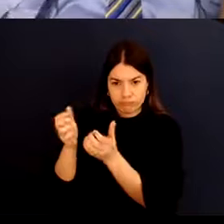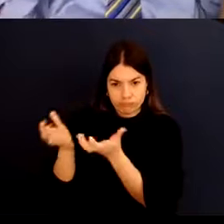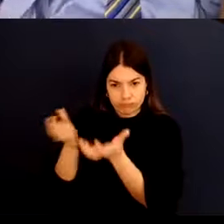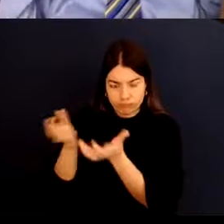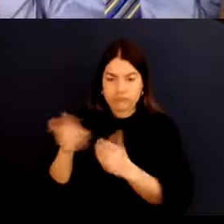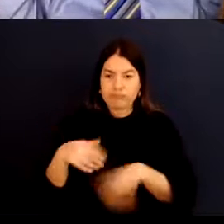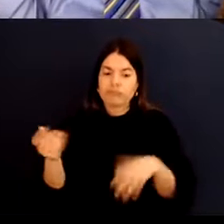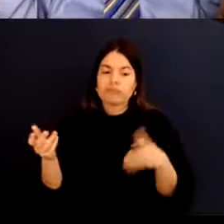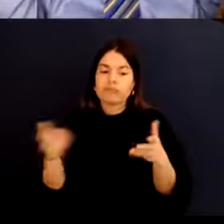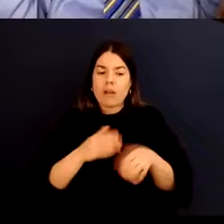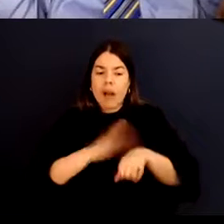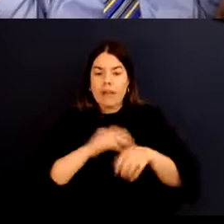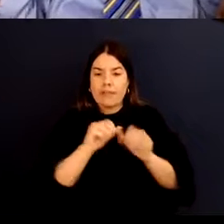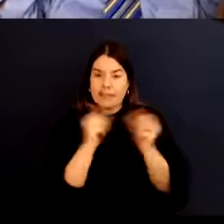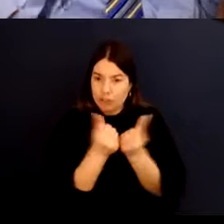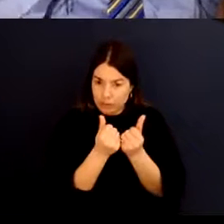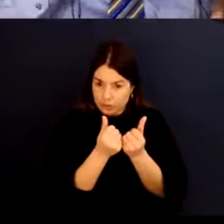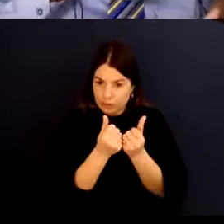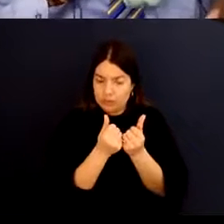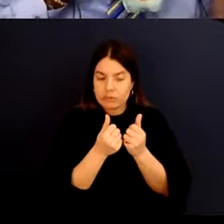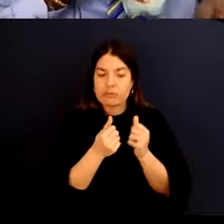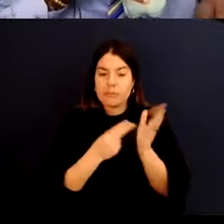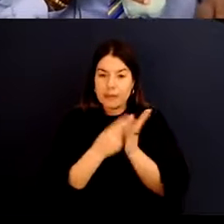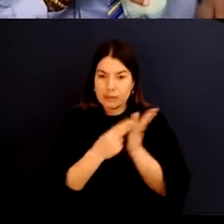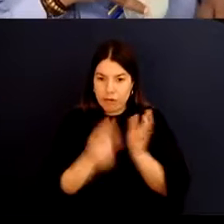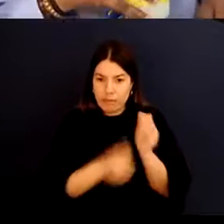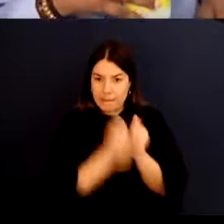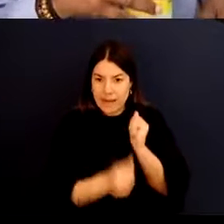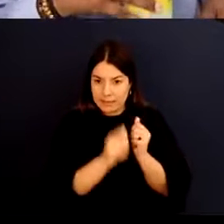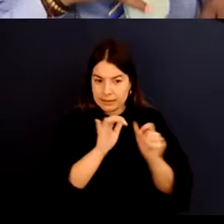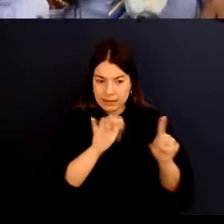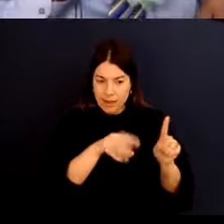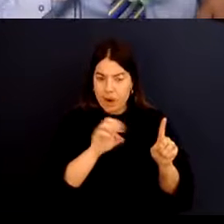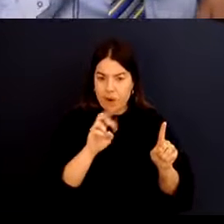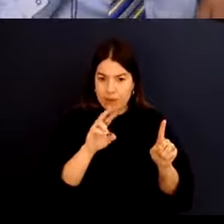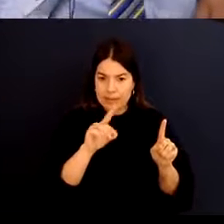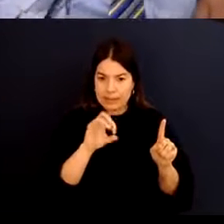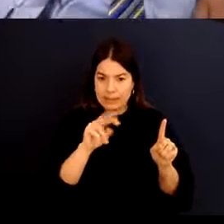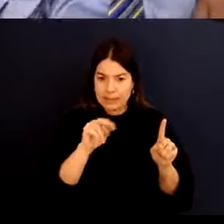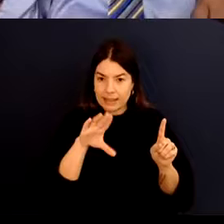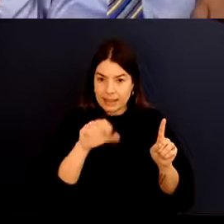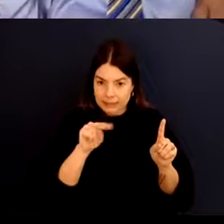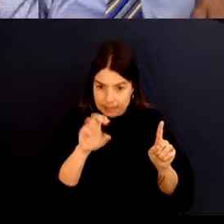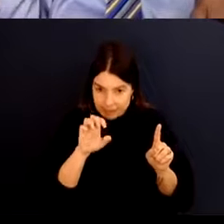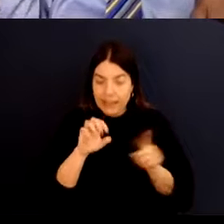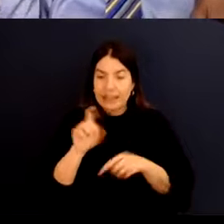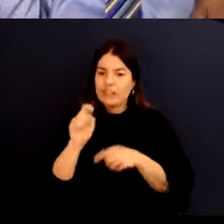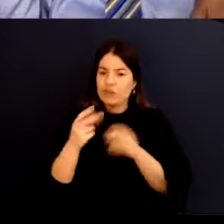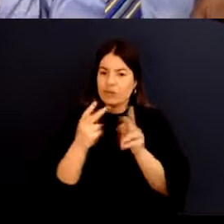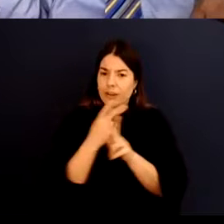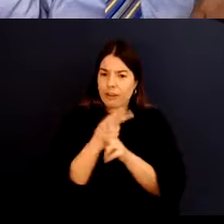to get the ordinance passed. If there isn't, then we just need to figure out how can we get it done. At the end of the day,